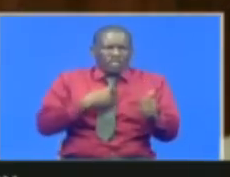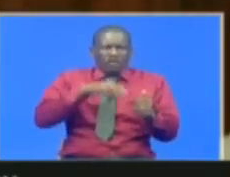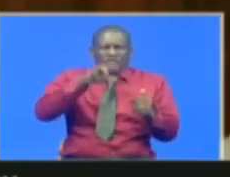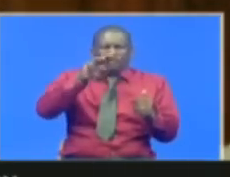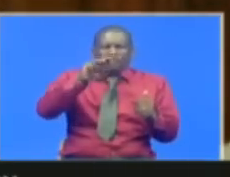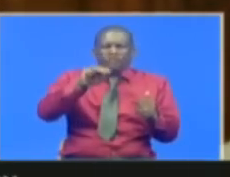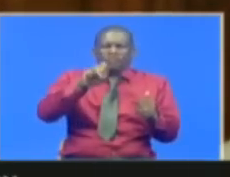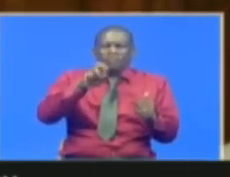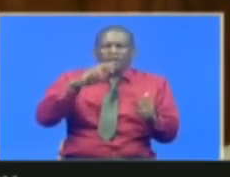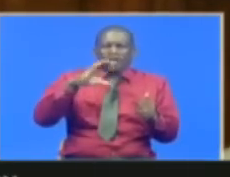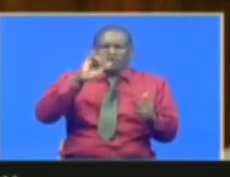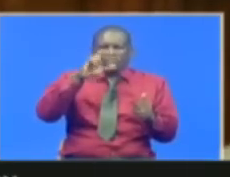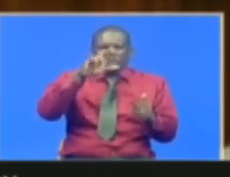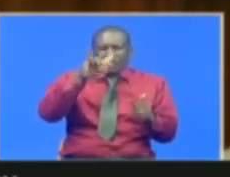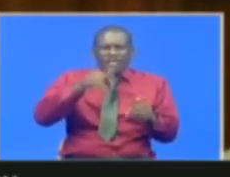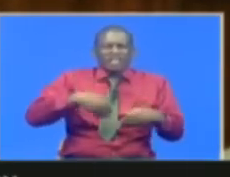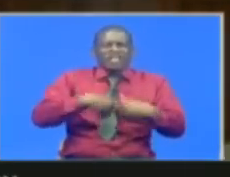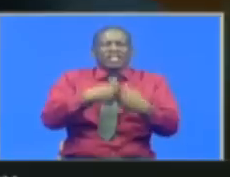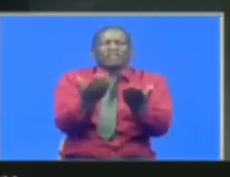farmers.